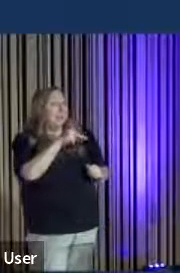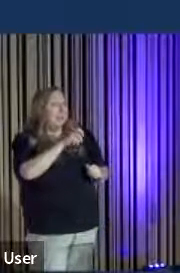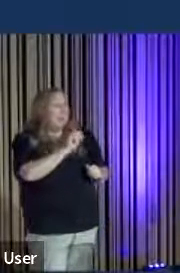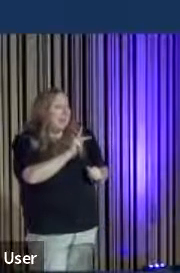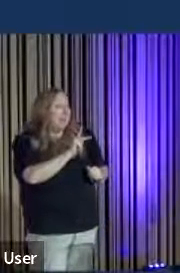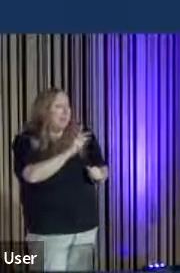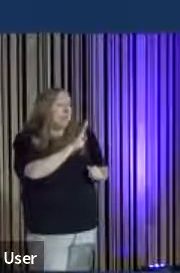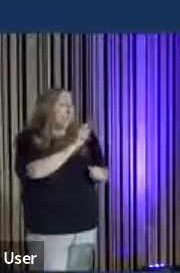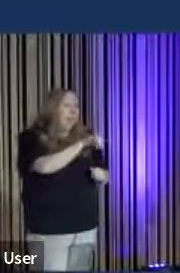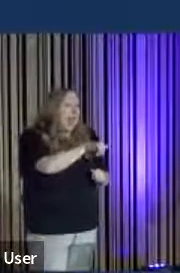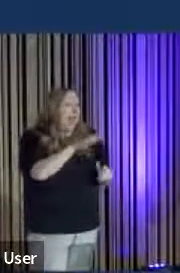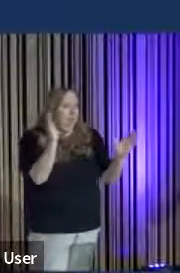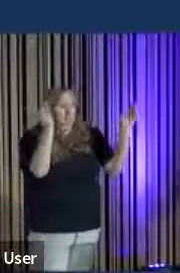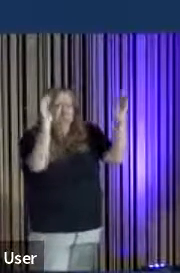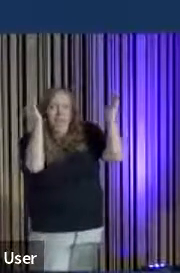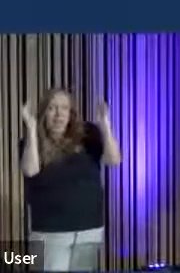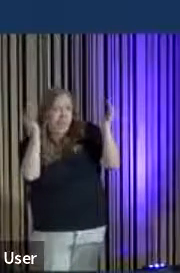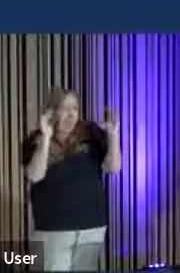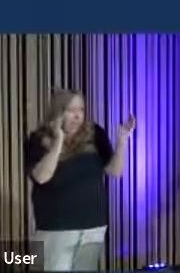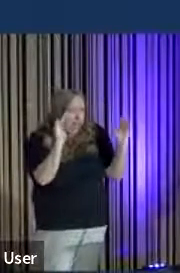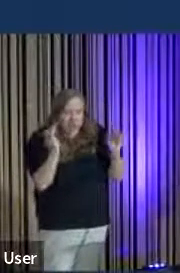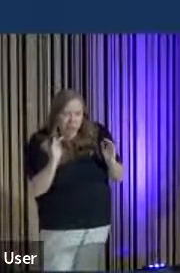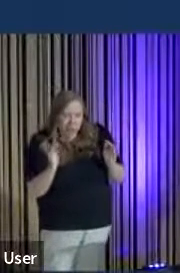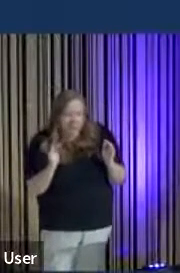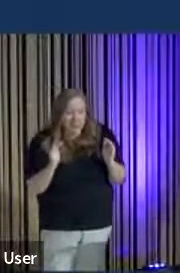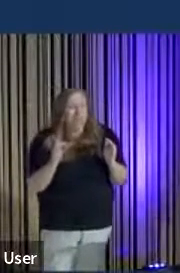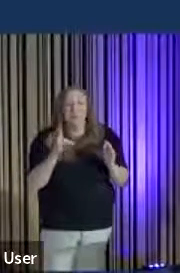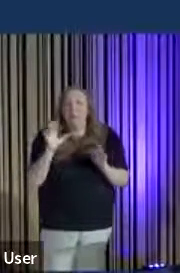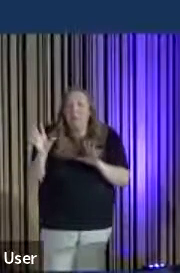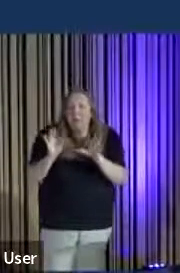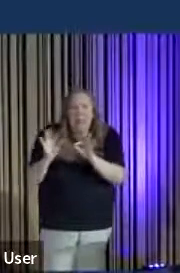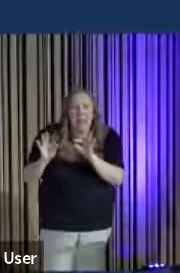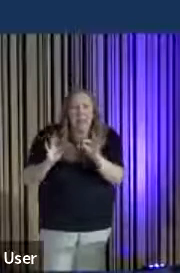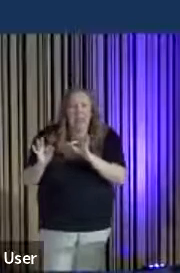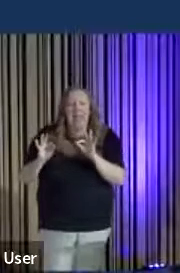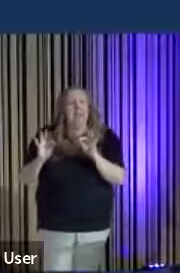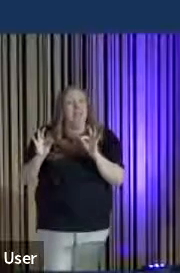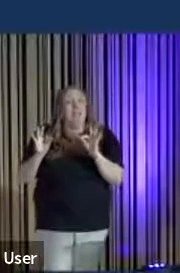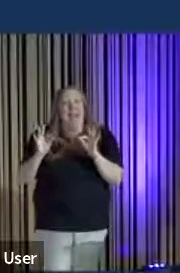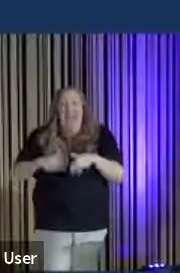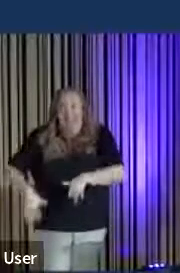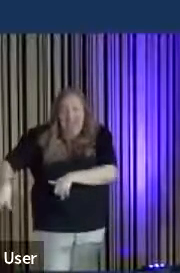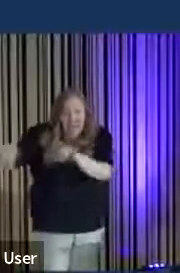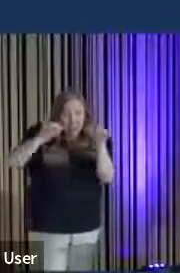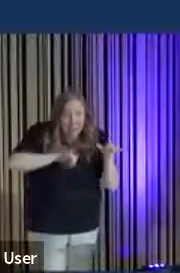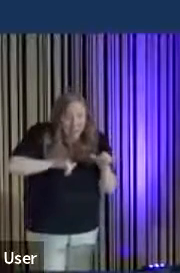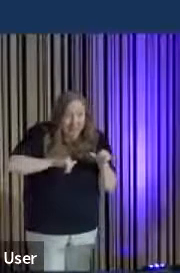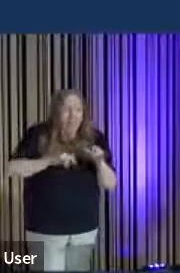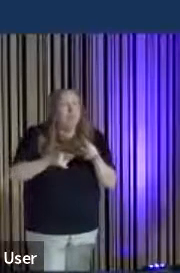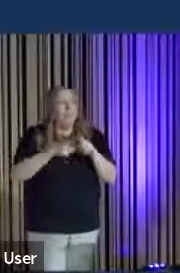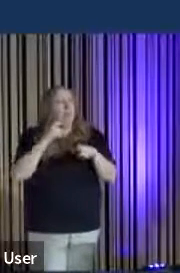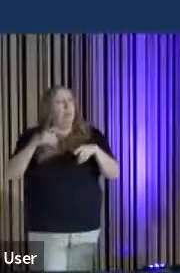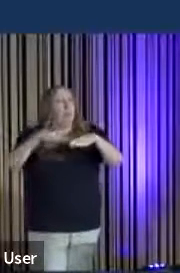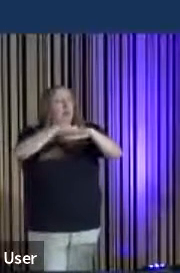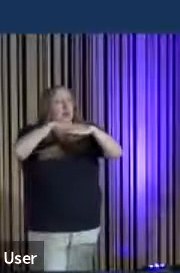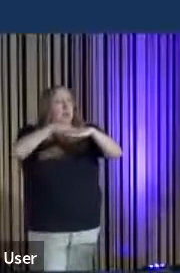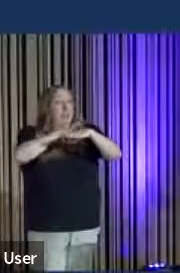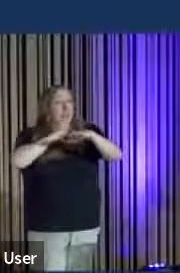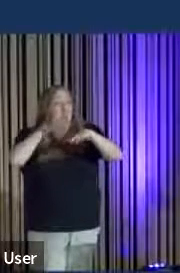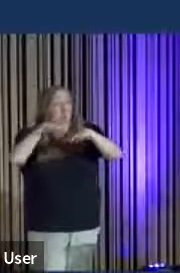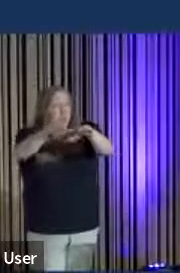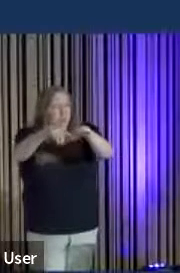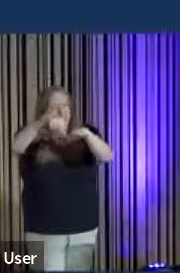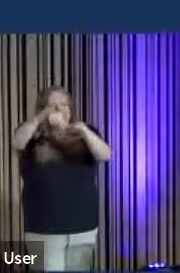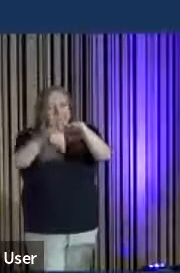by standardizing our sampling all of these different organisms, going from the surface down to 1,000 meters of depth